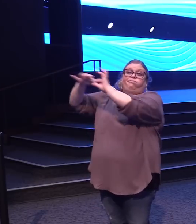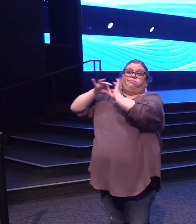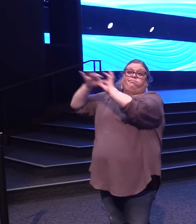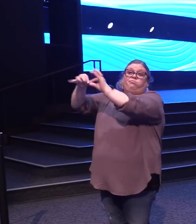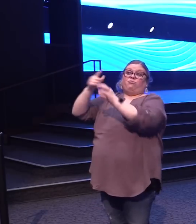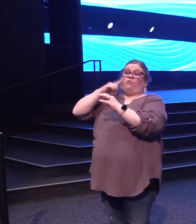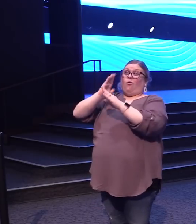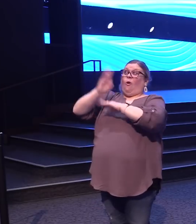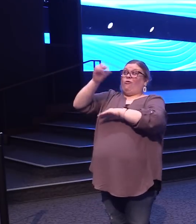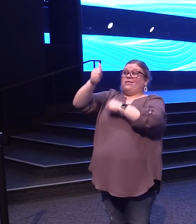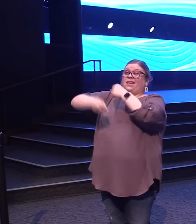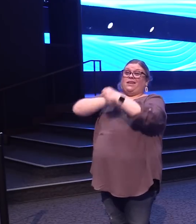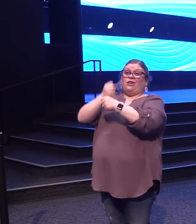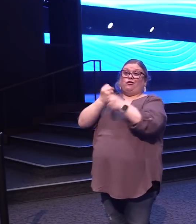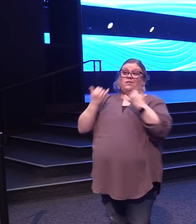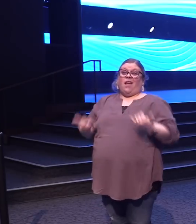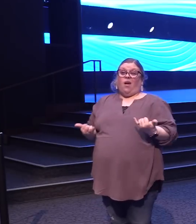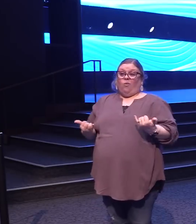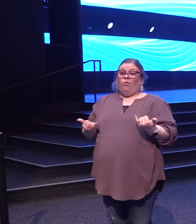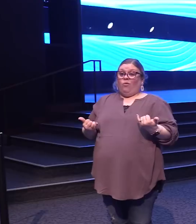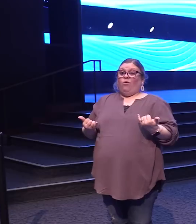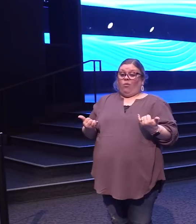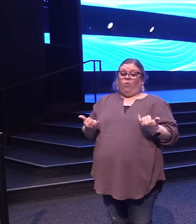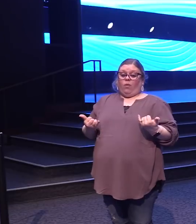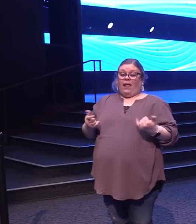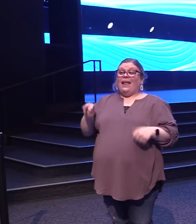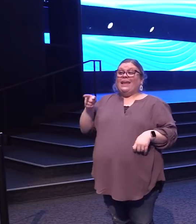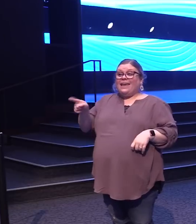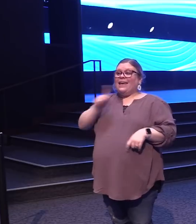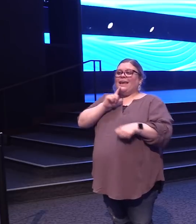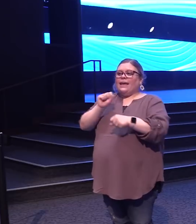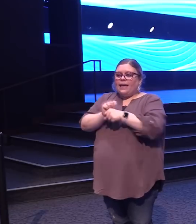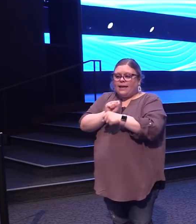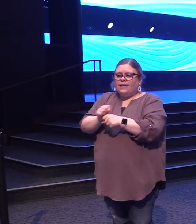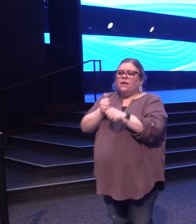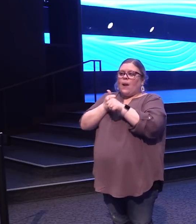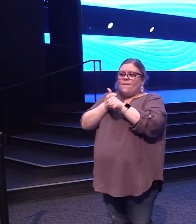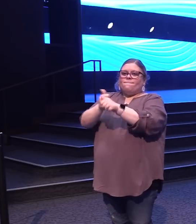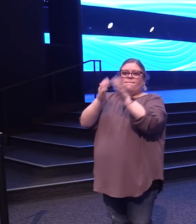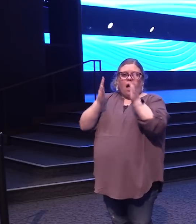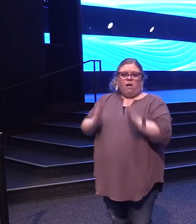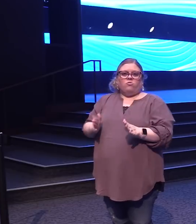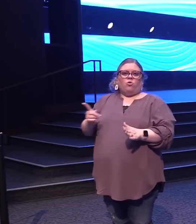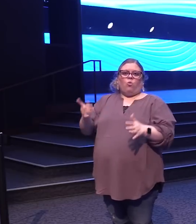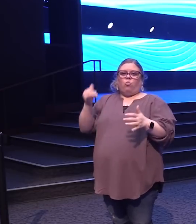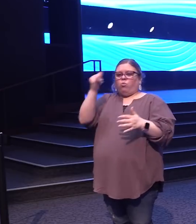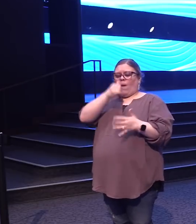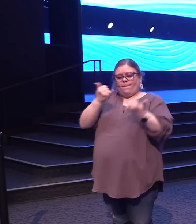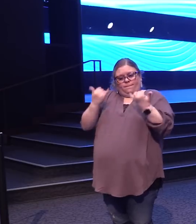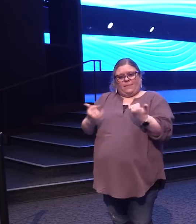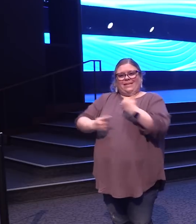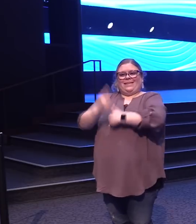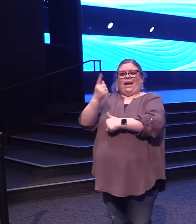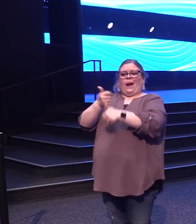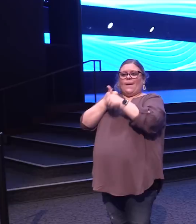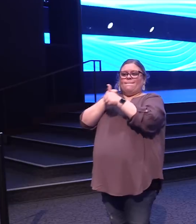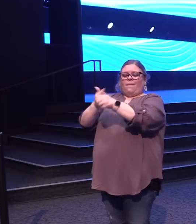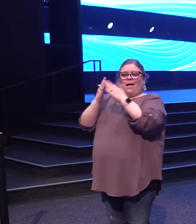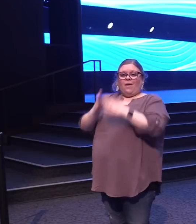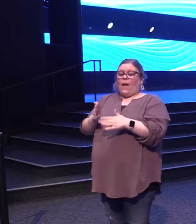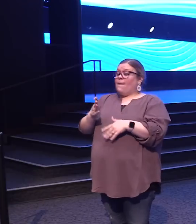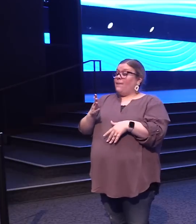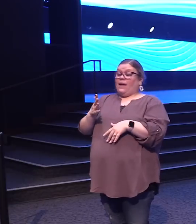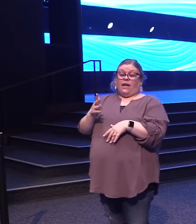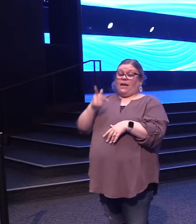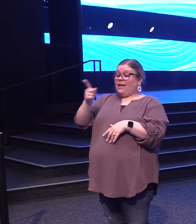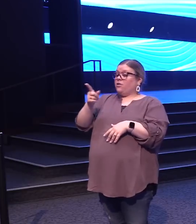over 10 years with him. This is an apostle, a modern day apostle, an unbelievable